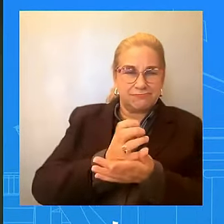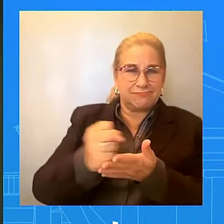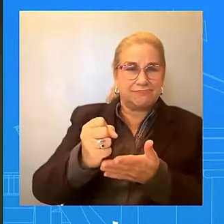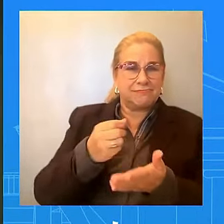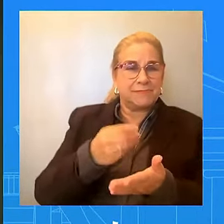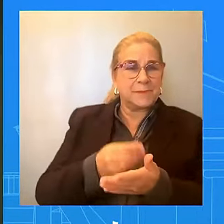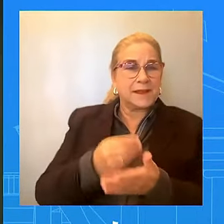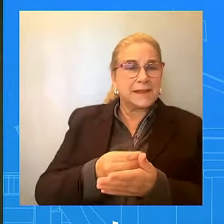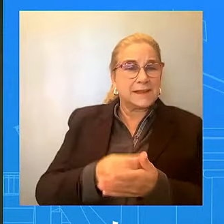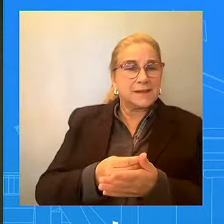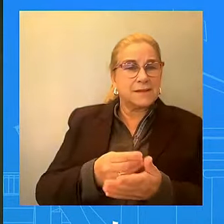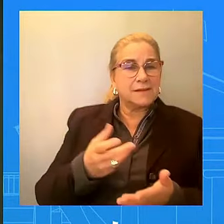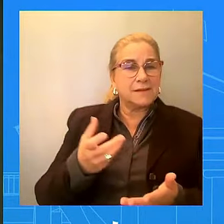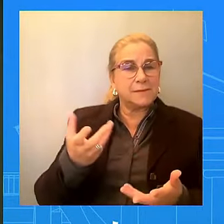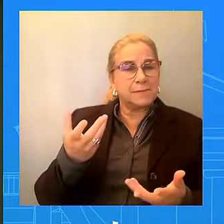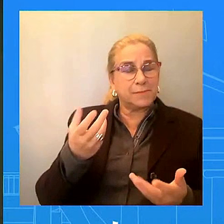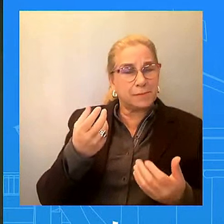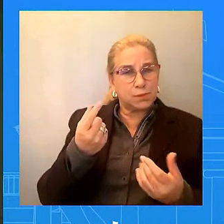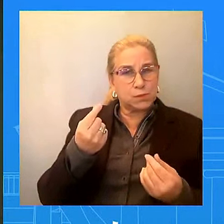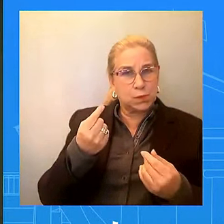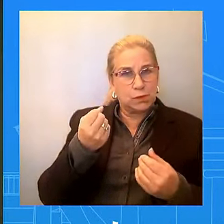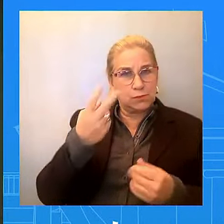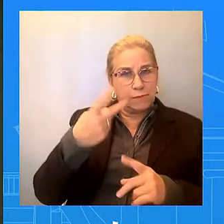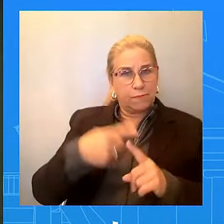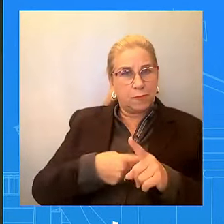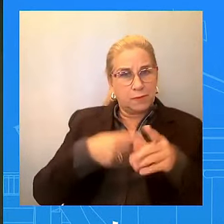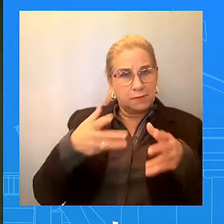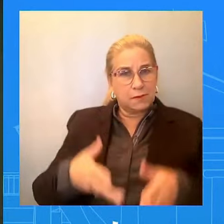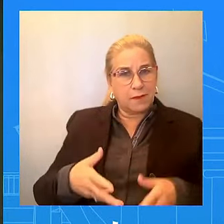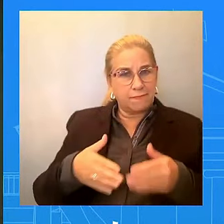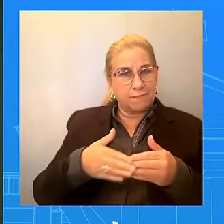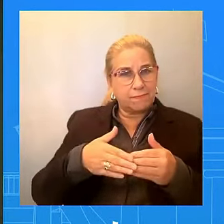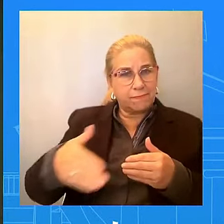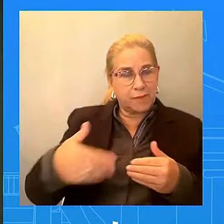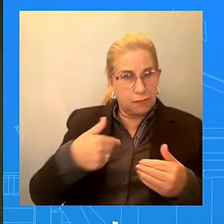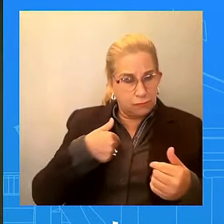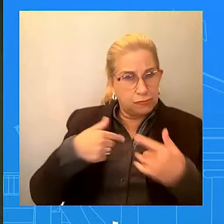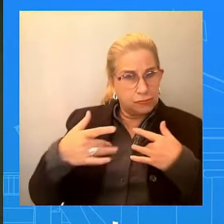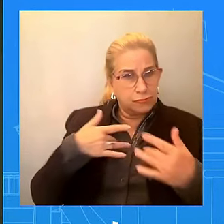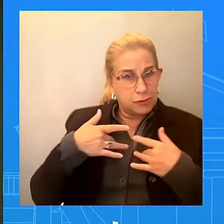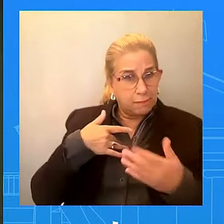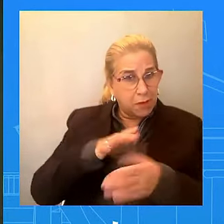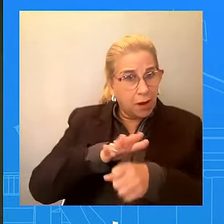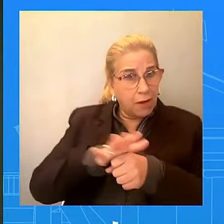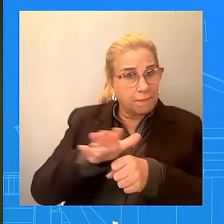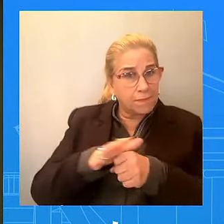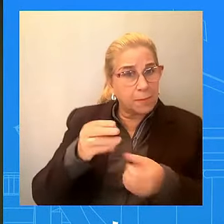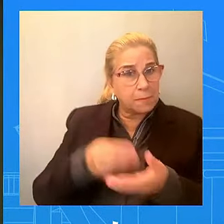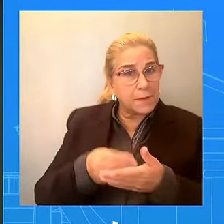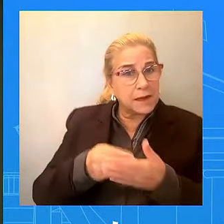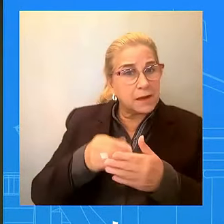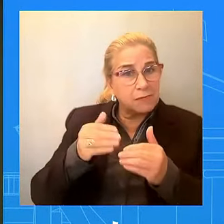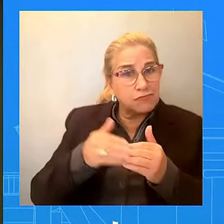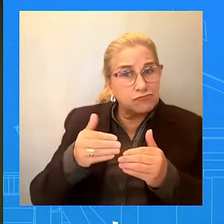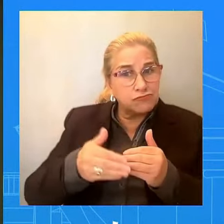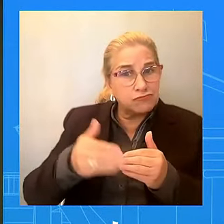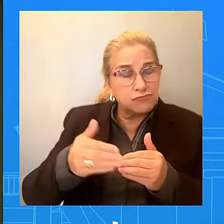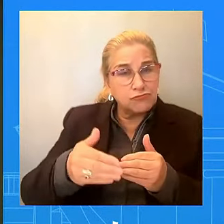It is very concerning, but let me be clear. We can meet the immediate needs